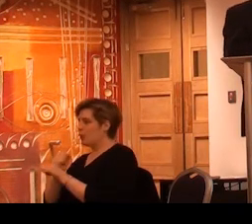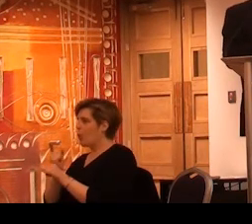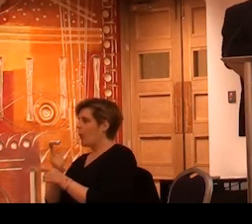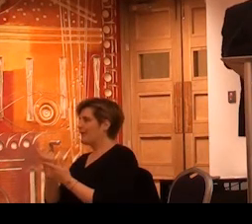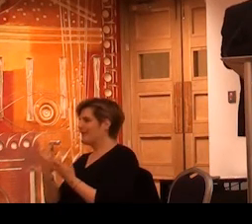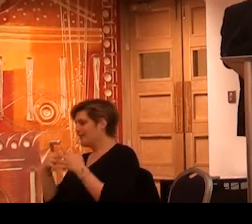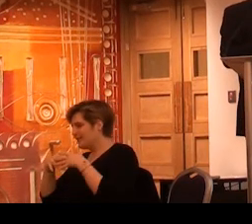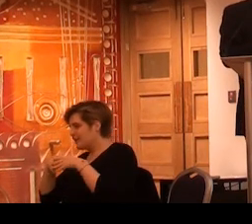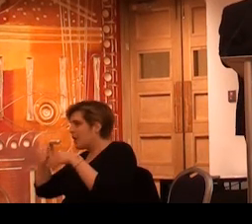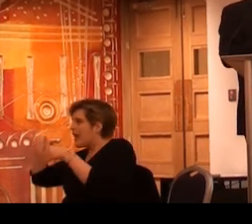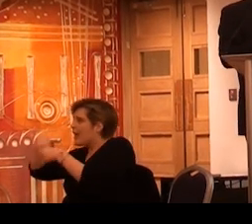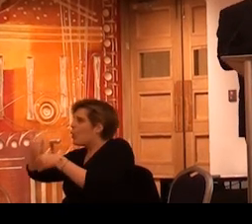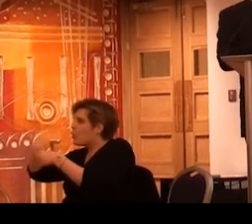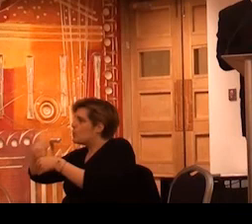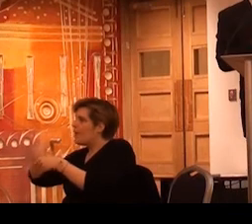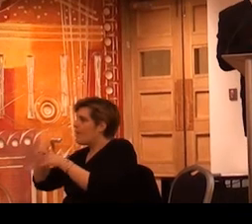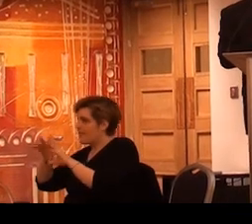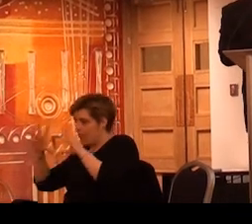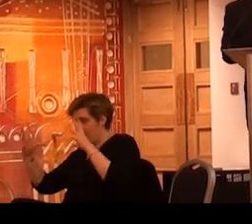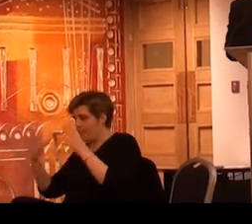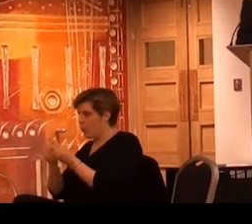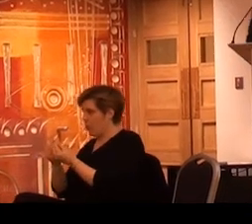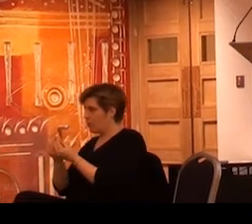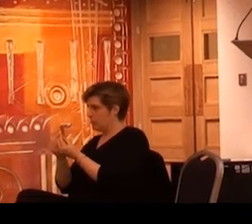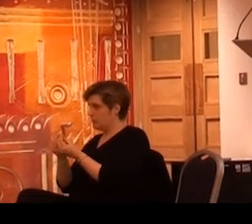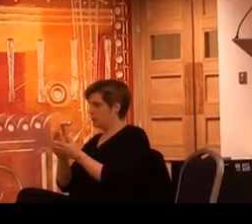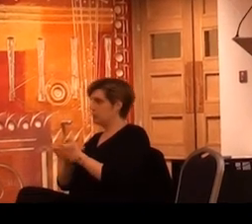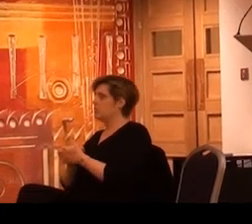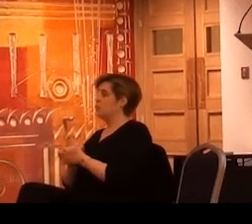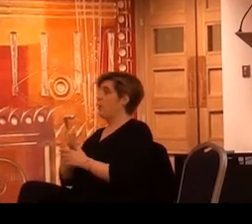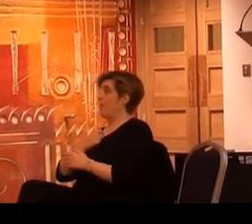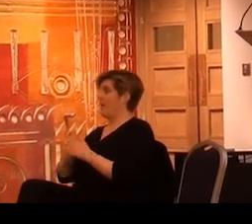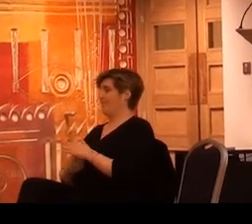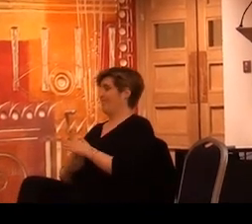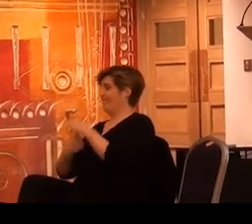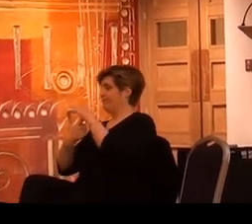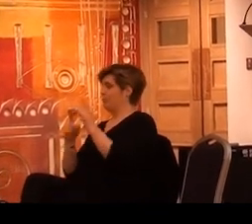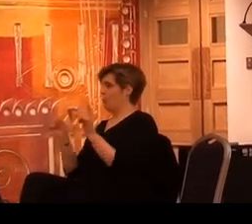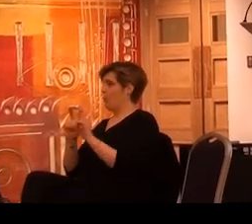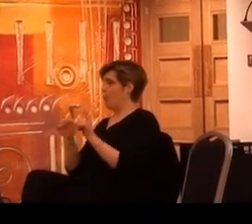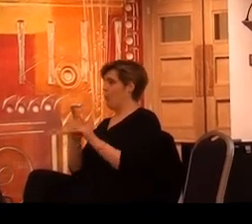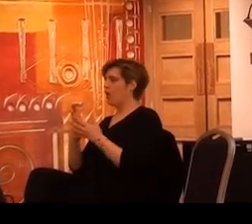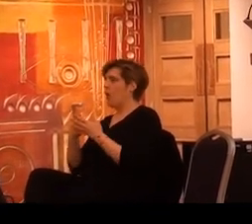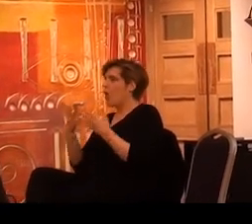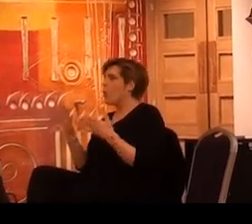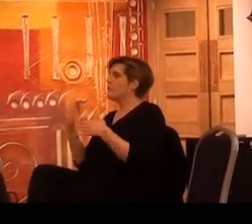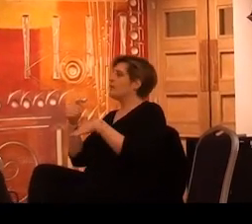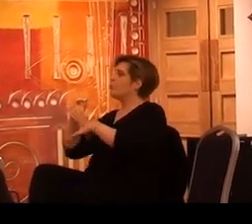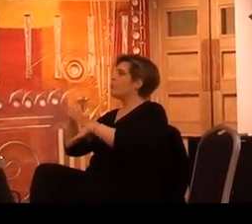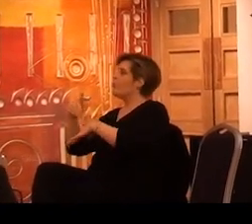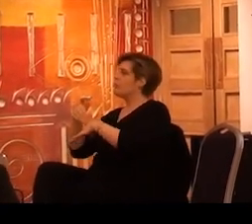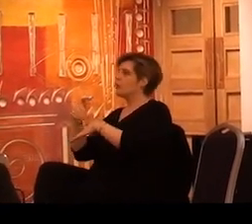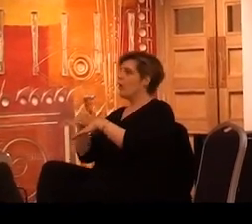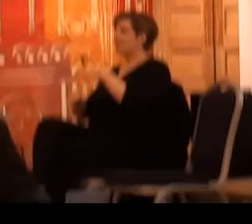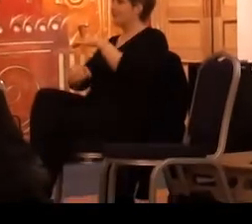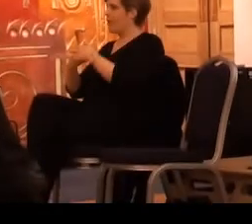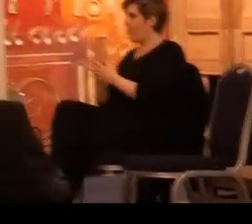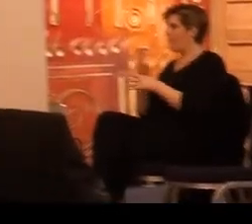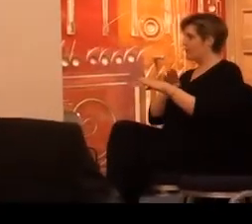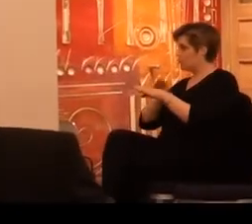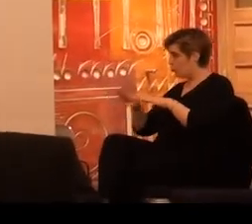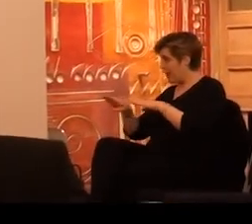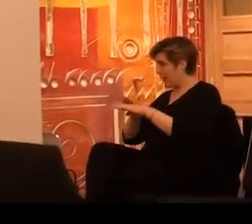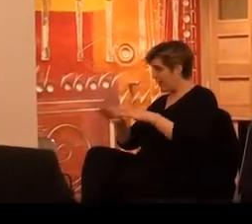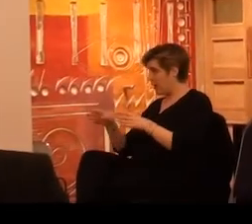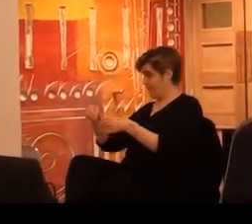inclusively, all right? And I think the important part of this, from my perspective, is lots of professional development and training, yeah? I